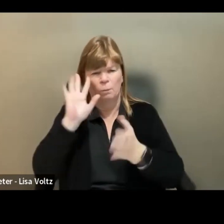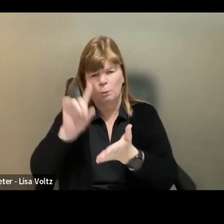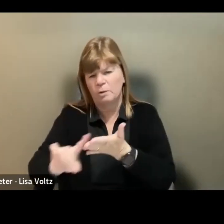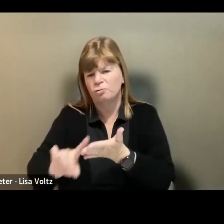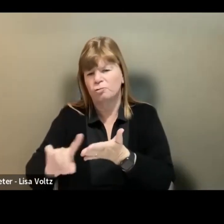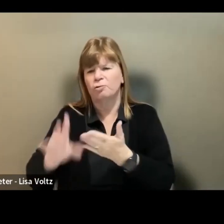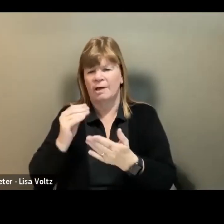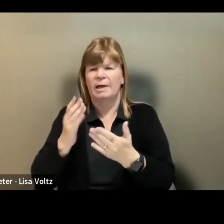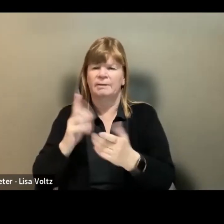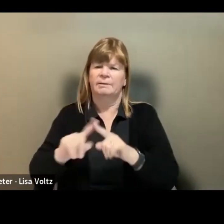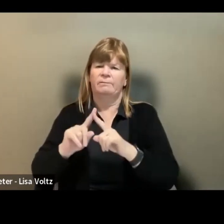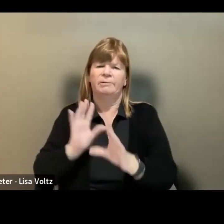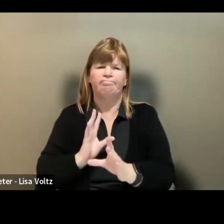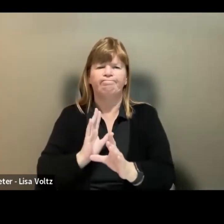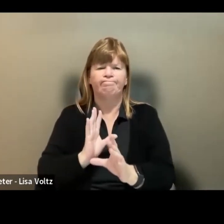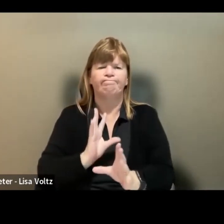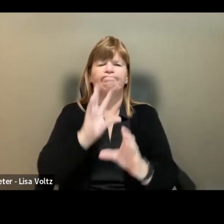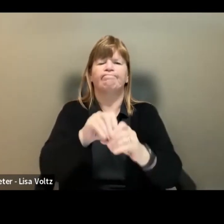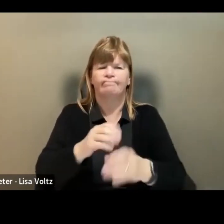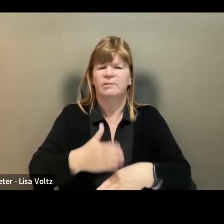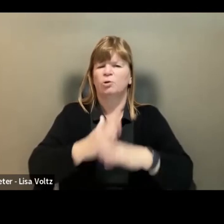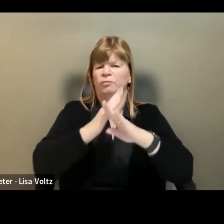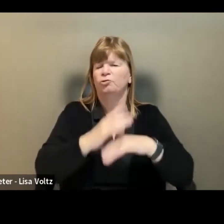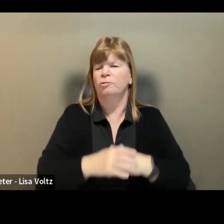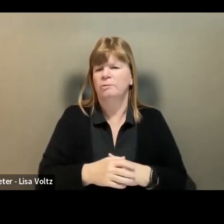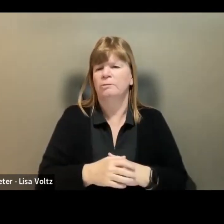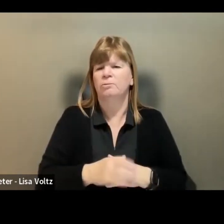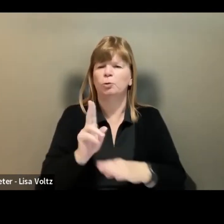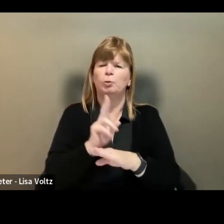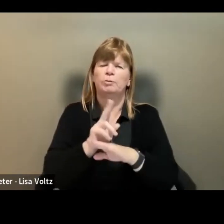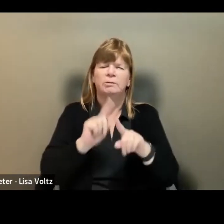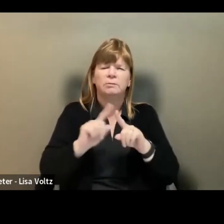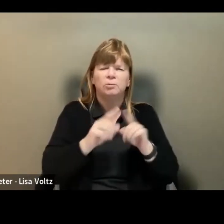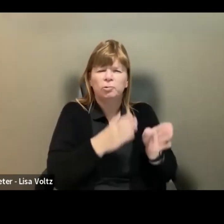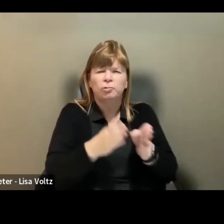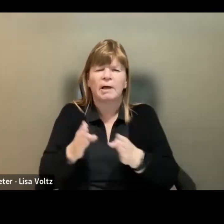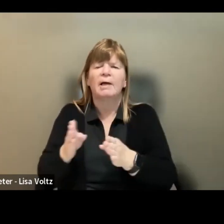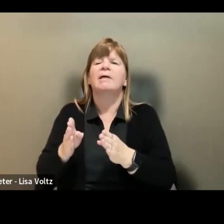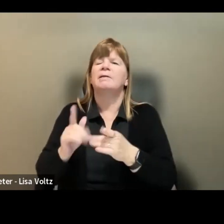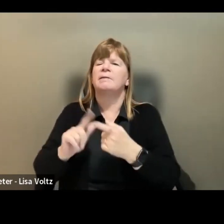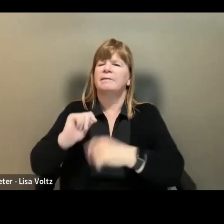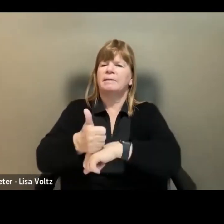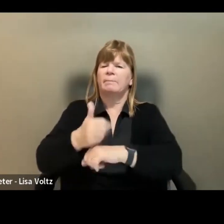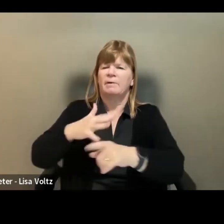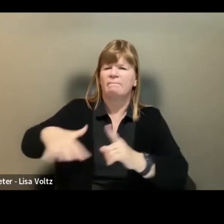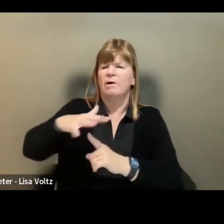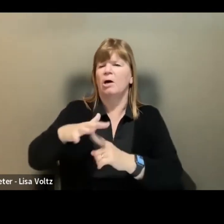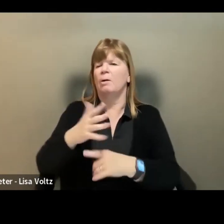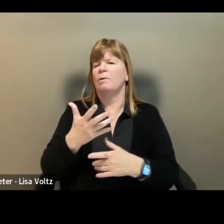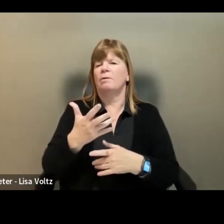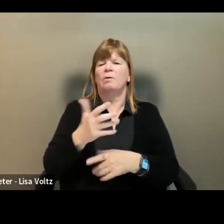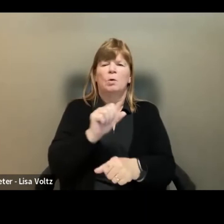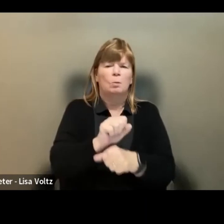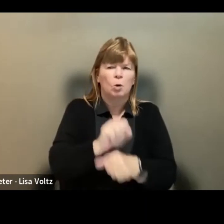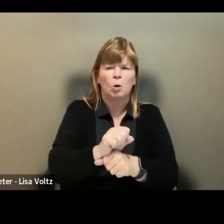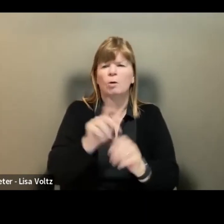and interventions by using strategies that address environmental, place-based, occupational, policy,